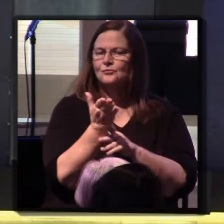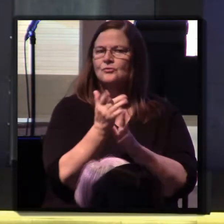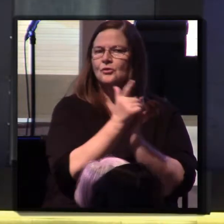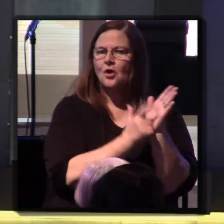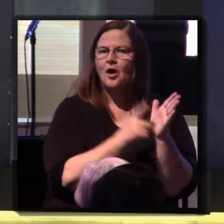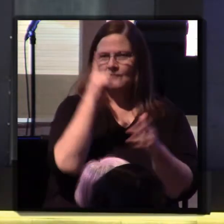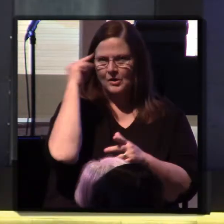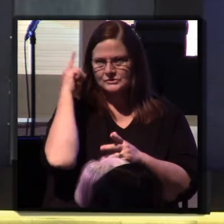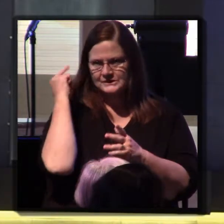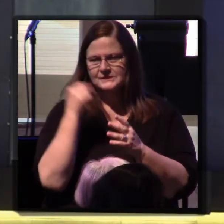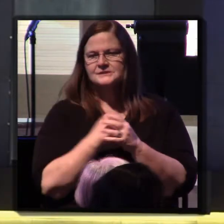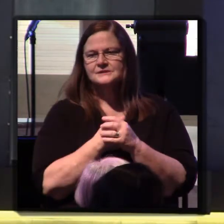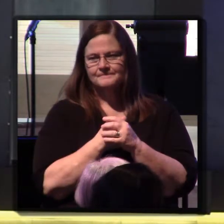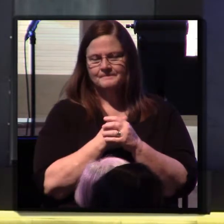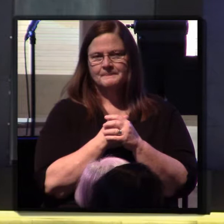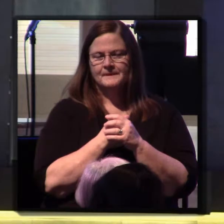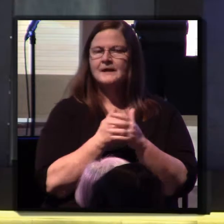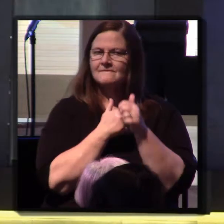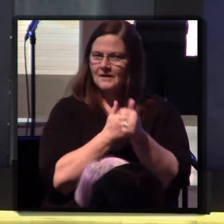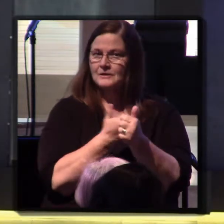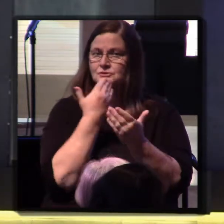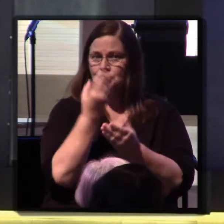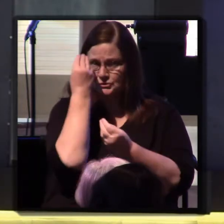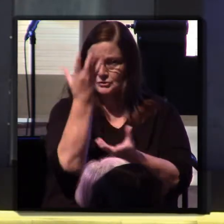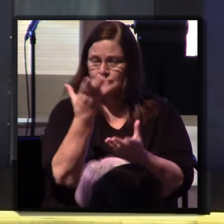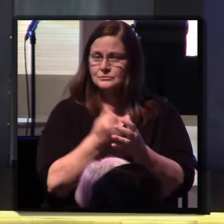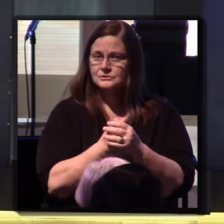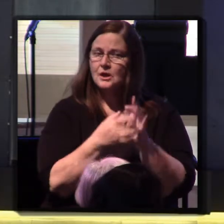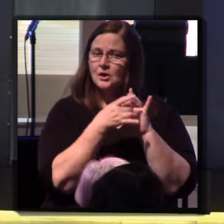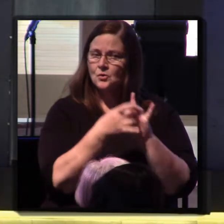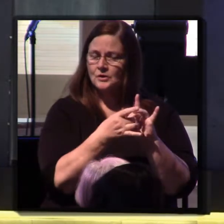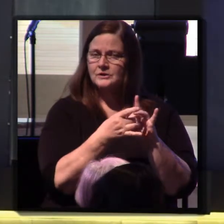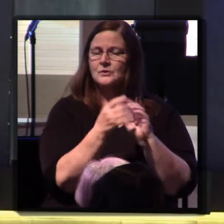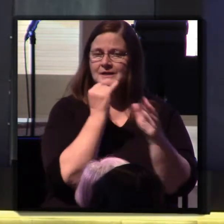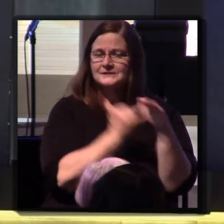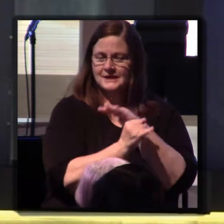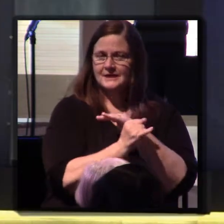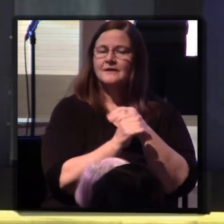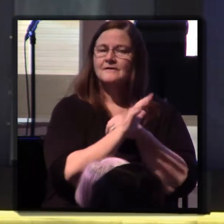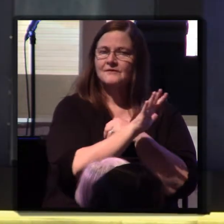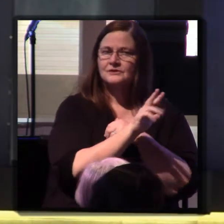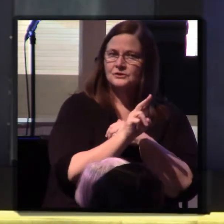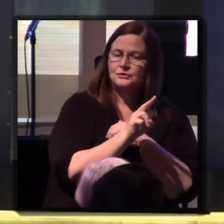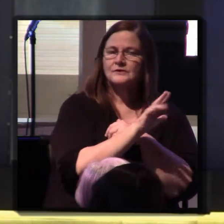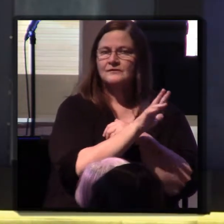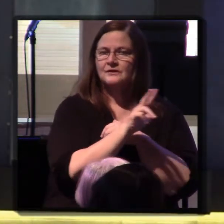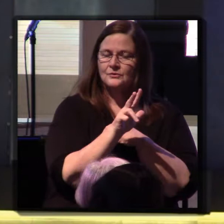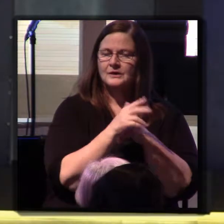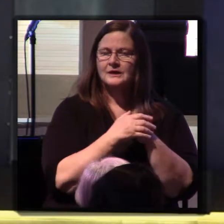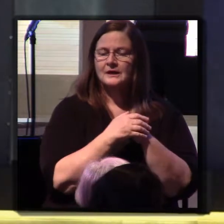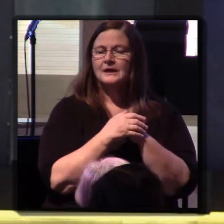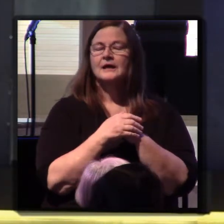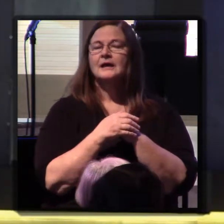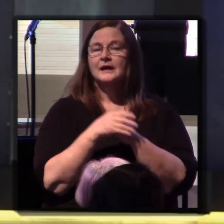freed through the law of Moses. And he follows the good news according to